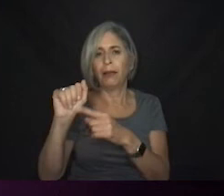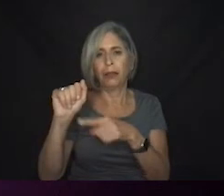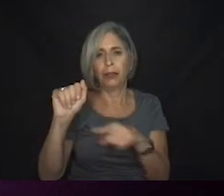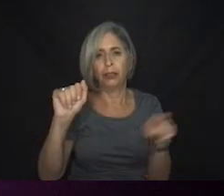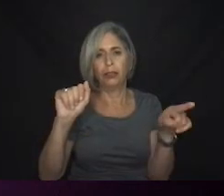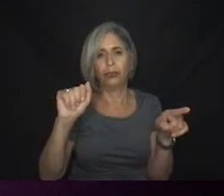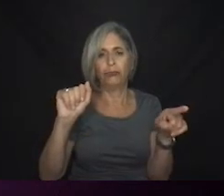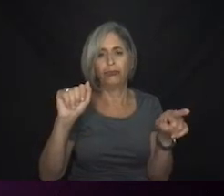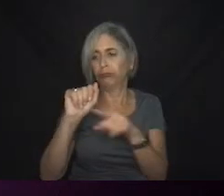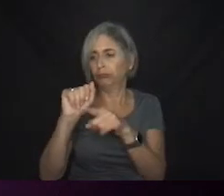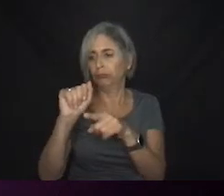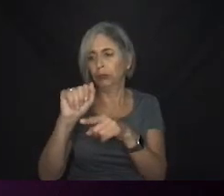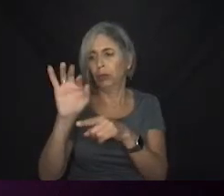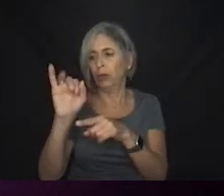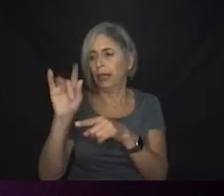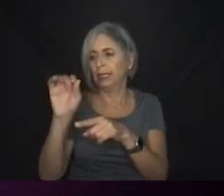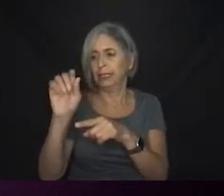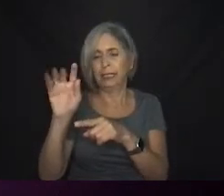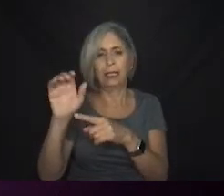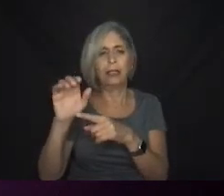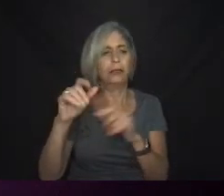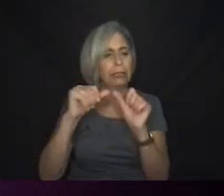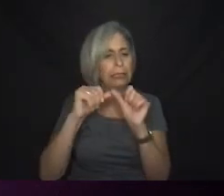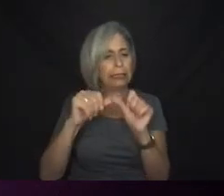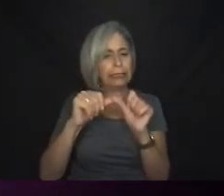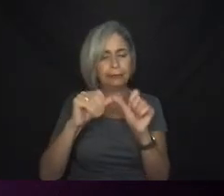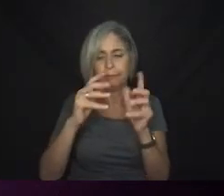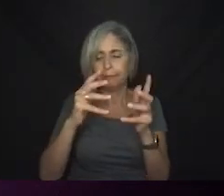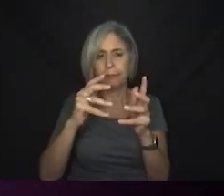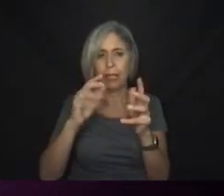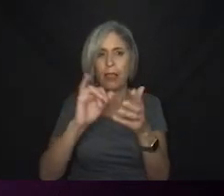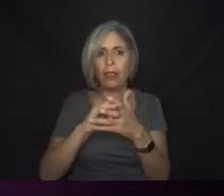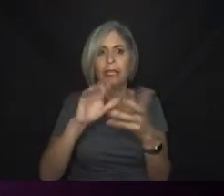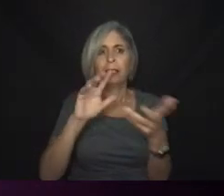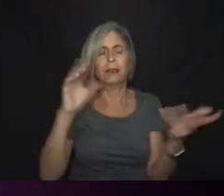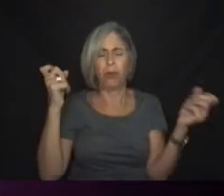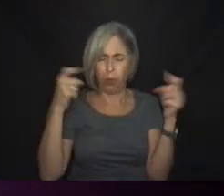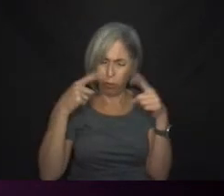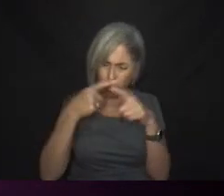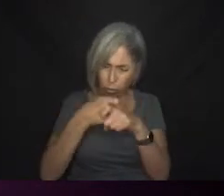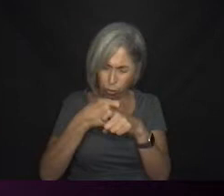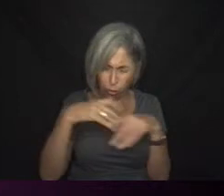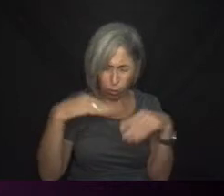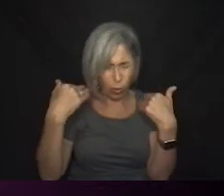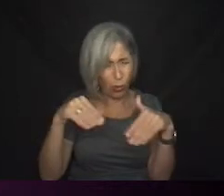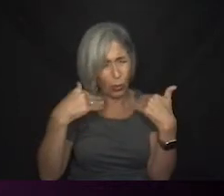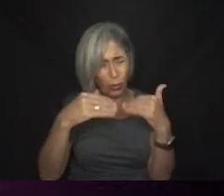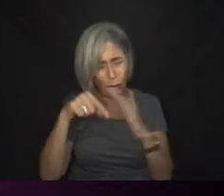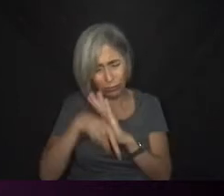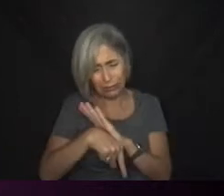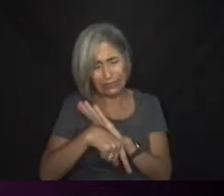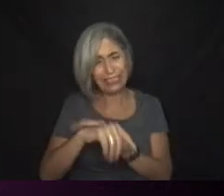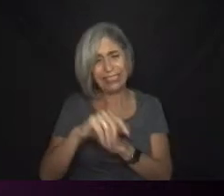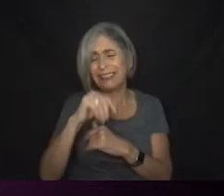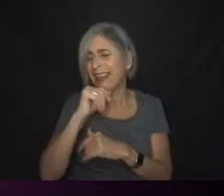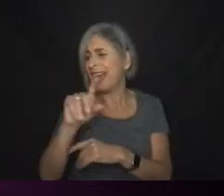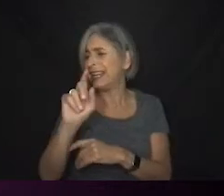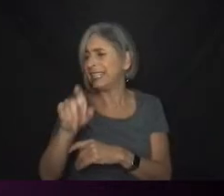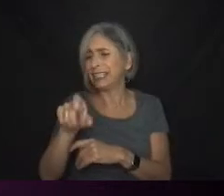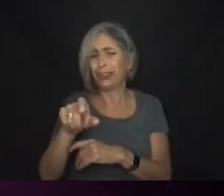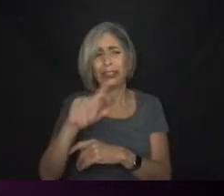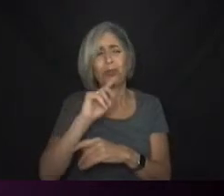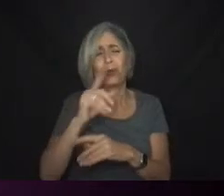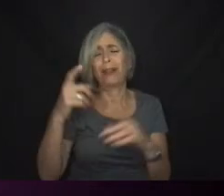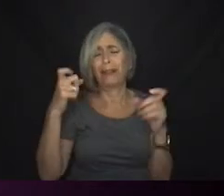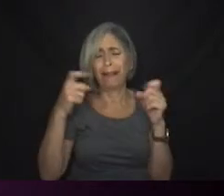to Elastic. And so then you have some type of consistency. You need to manage connection. This is complex. This is unnecessarily complex